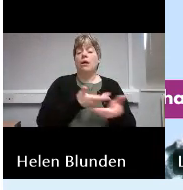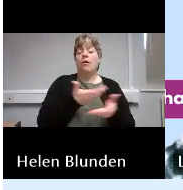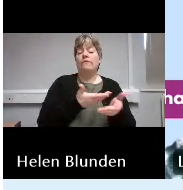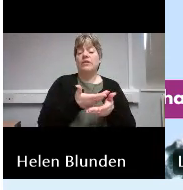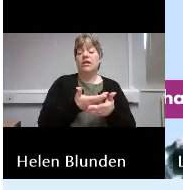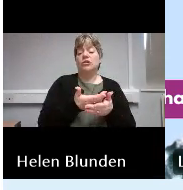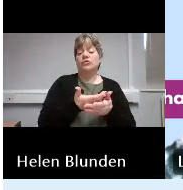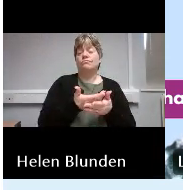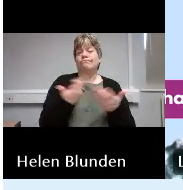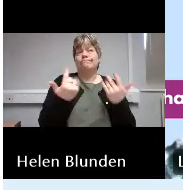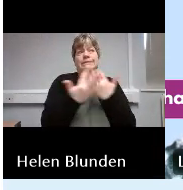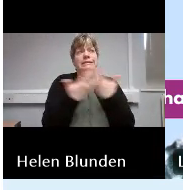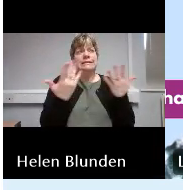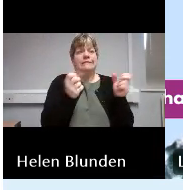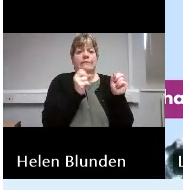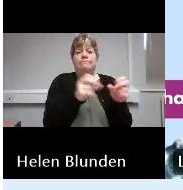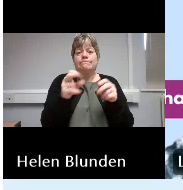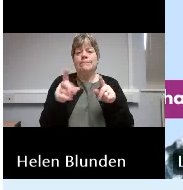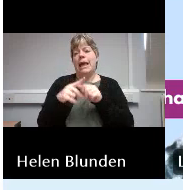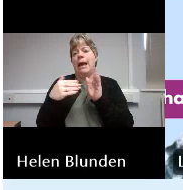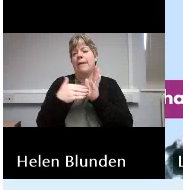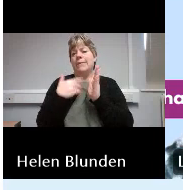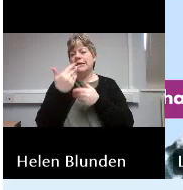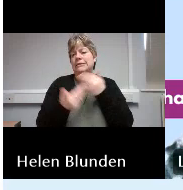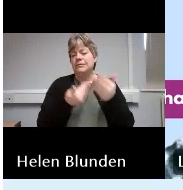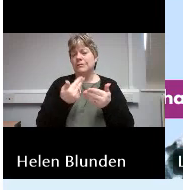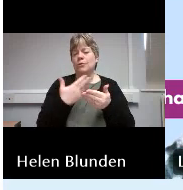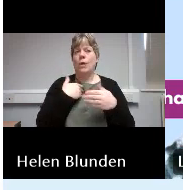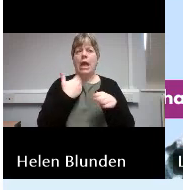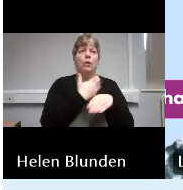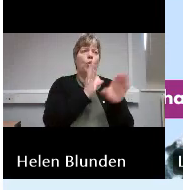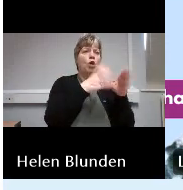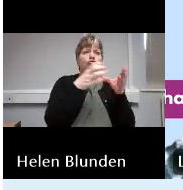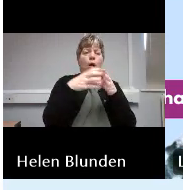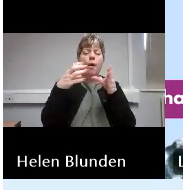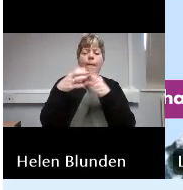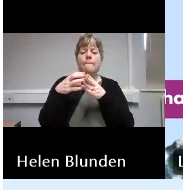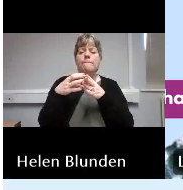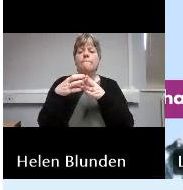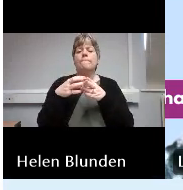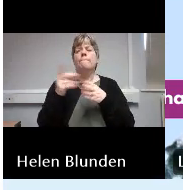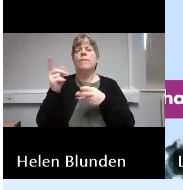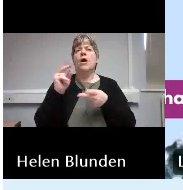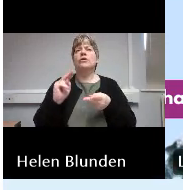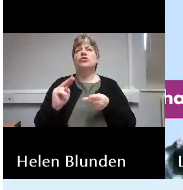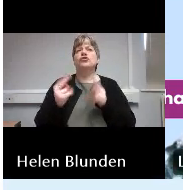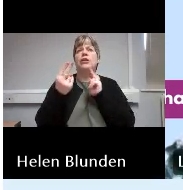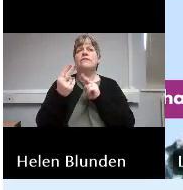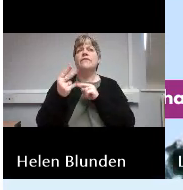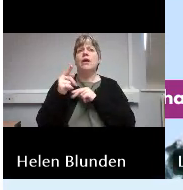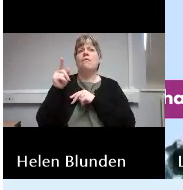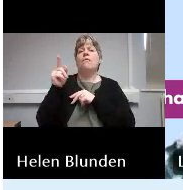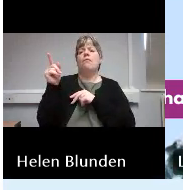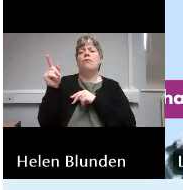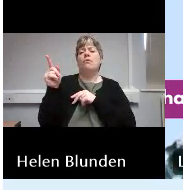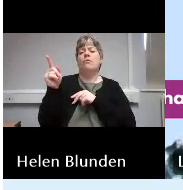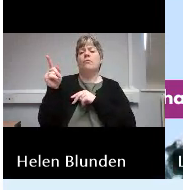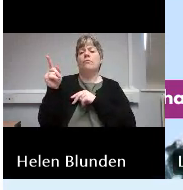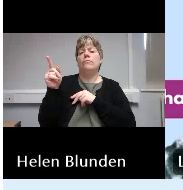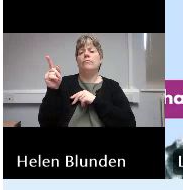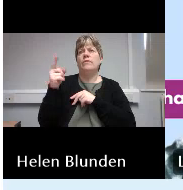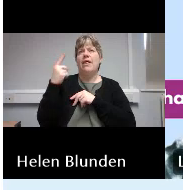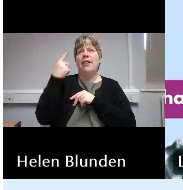a number of different forums. As Maggie's described, we had workshops at the Chesterfield